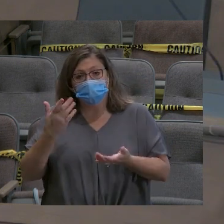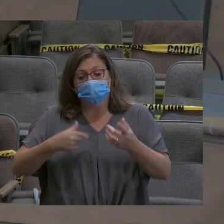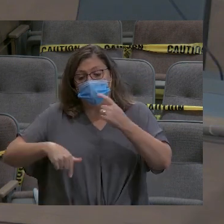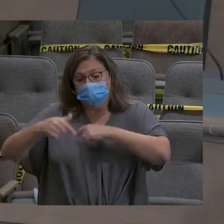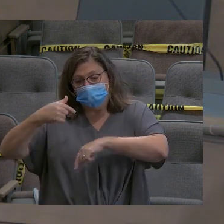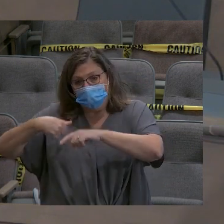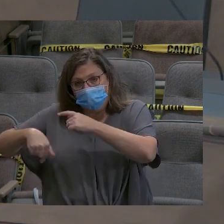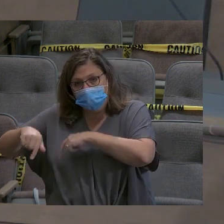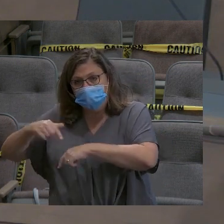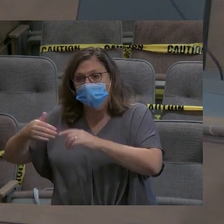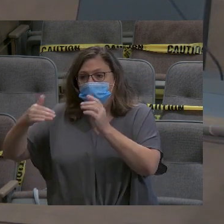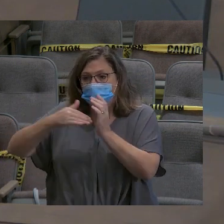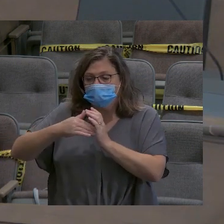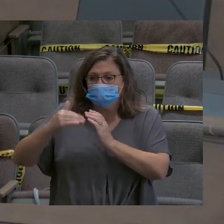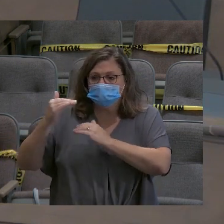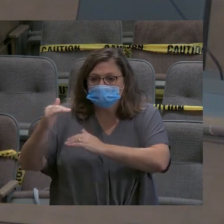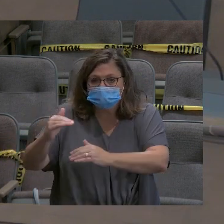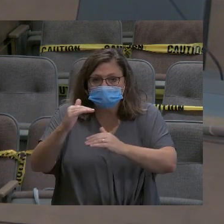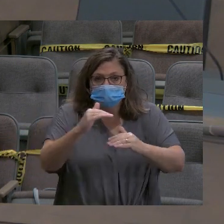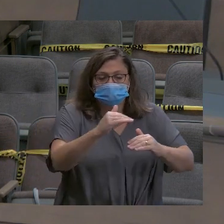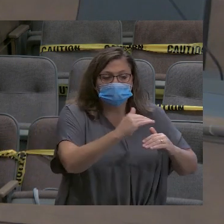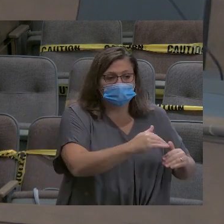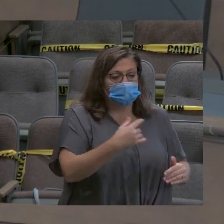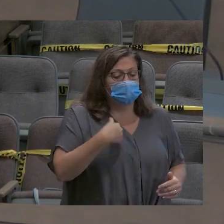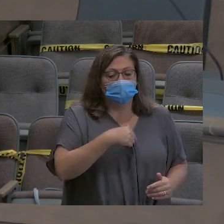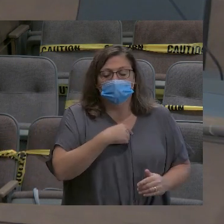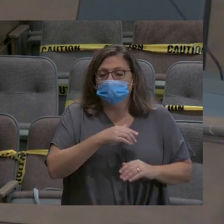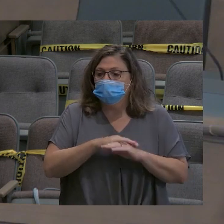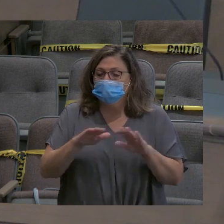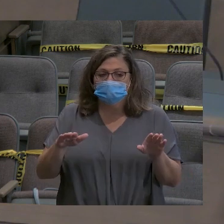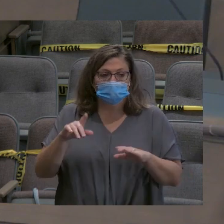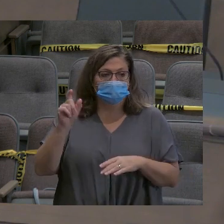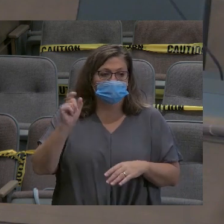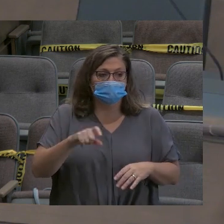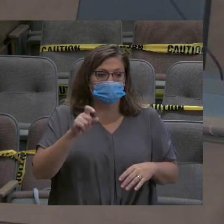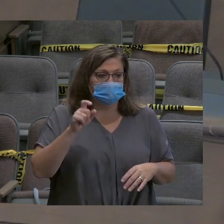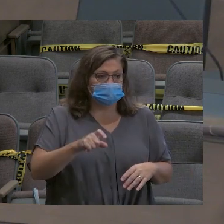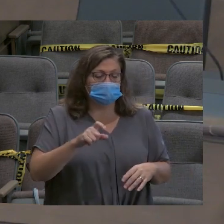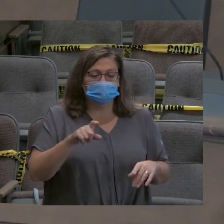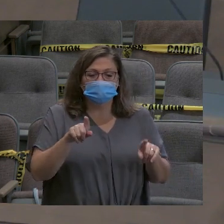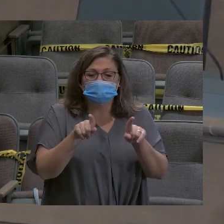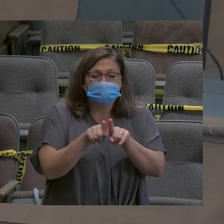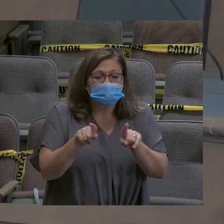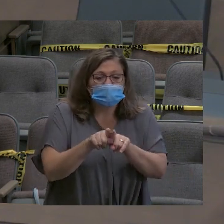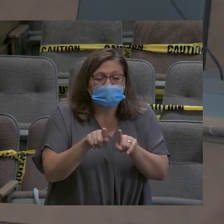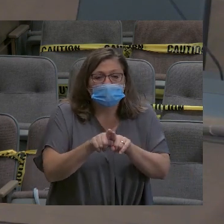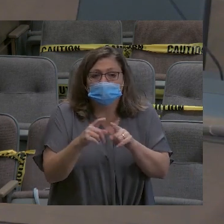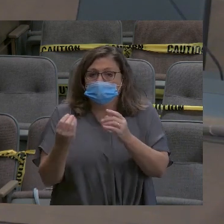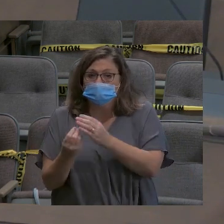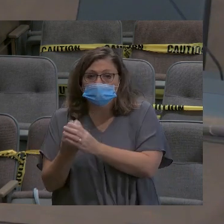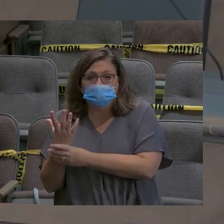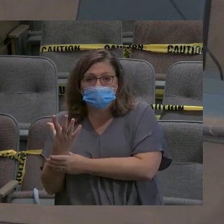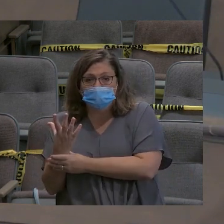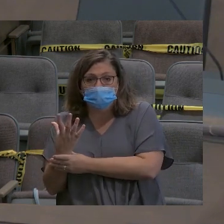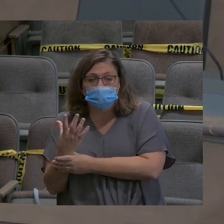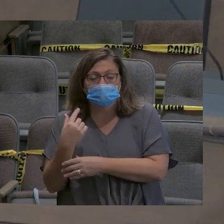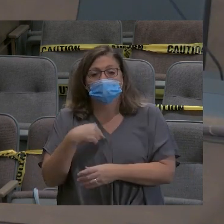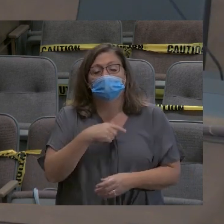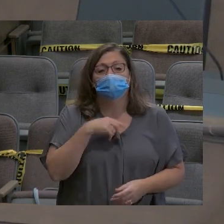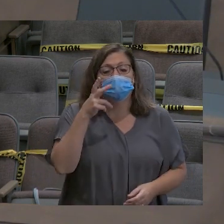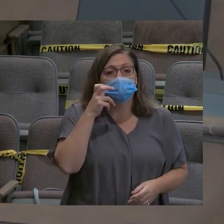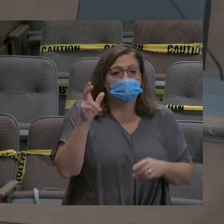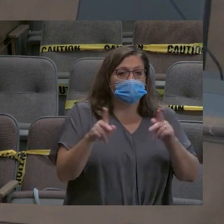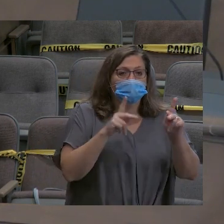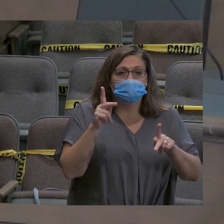pointed out is we don't need to mirror the mitigation procedures which were implemented in the spring. In other words, we've heard people talk